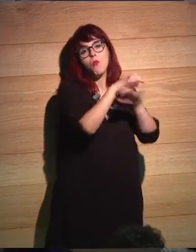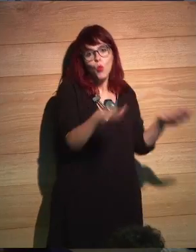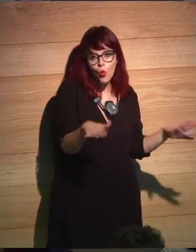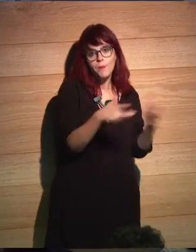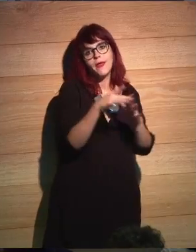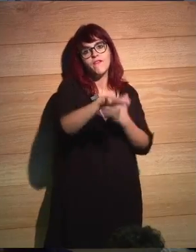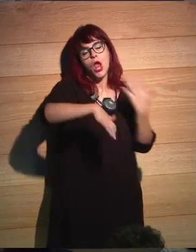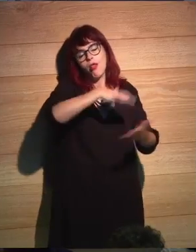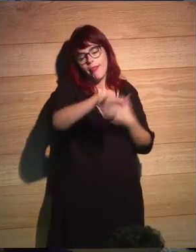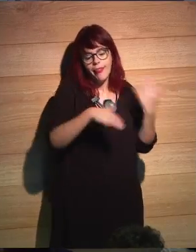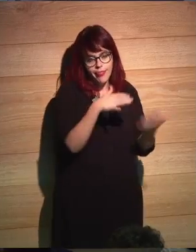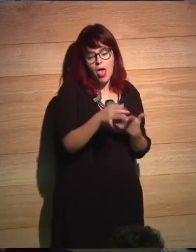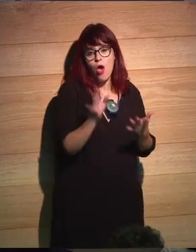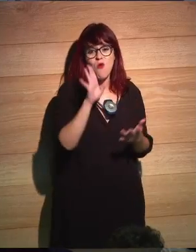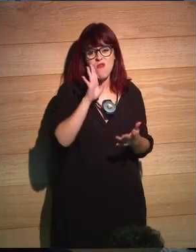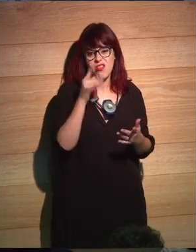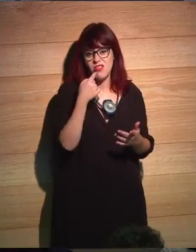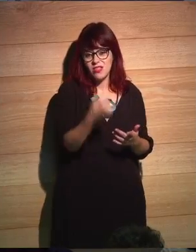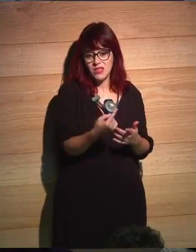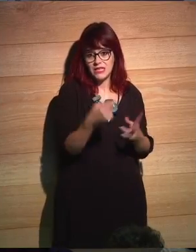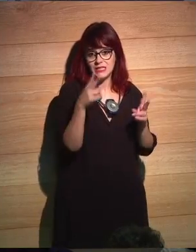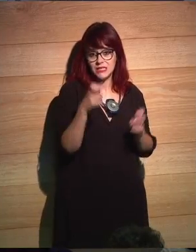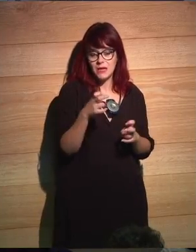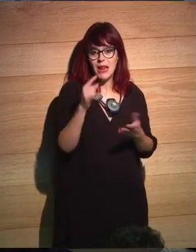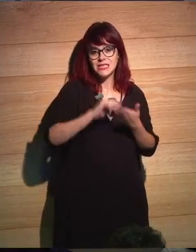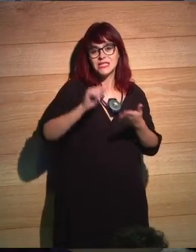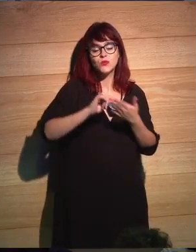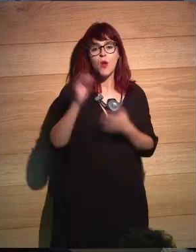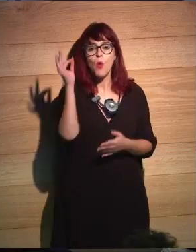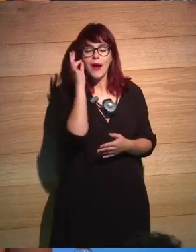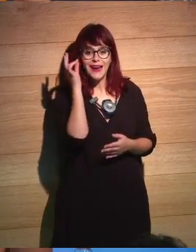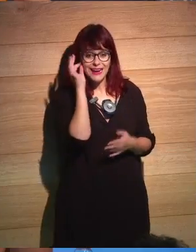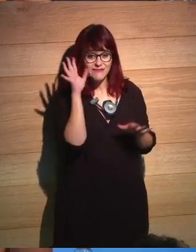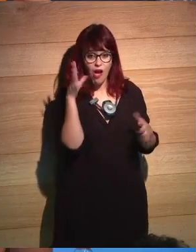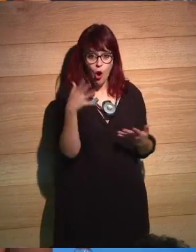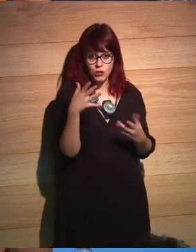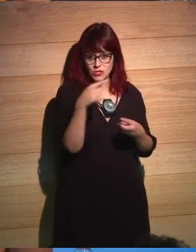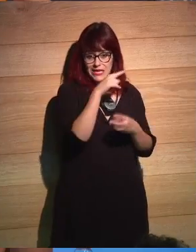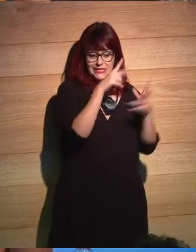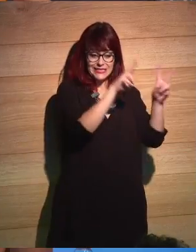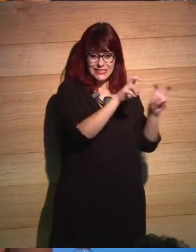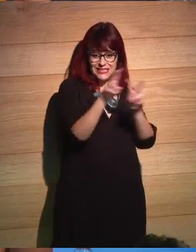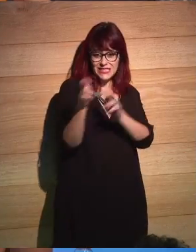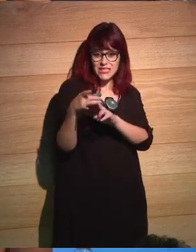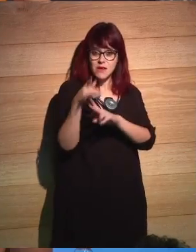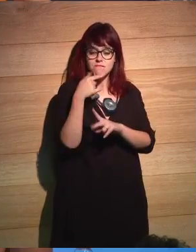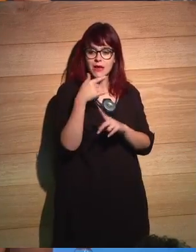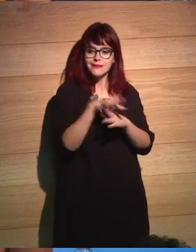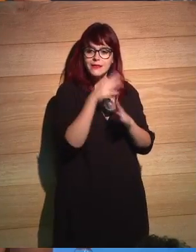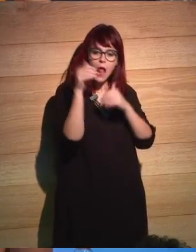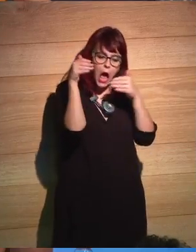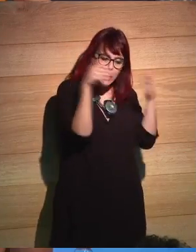cliches and violence and Latin American boom and there's female writers,